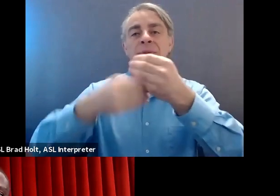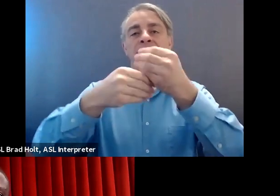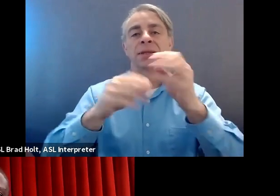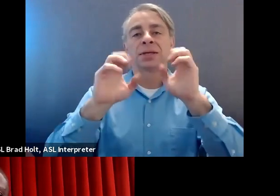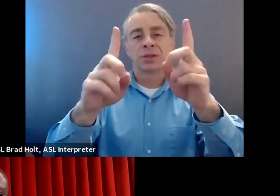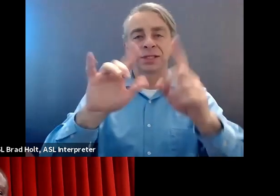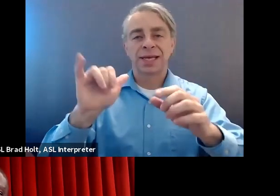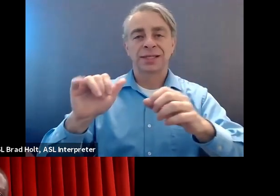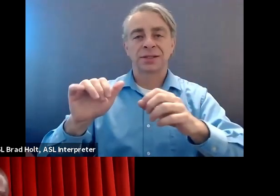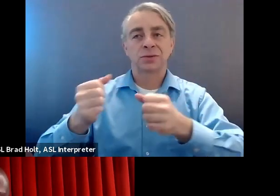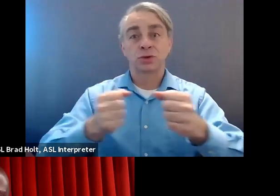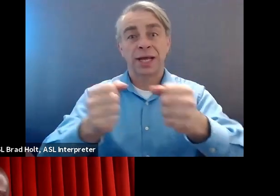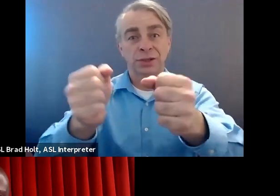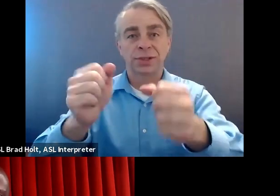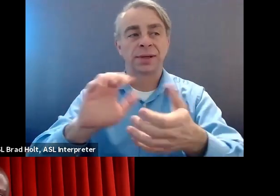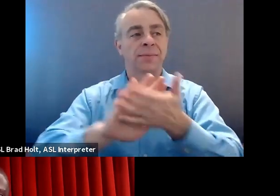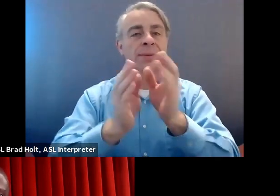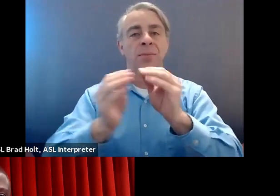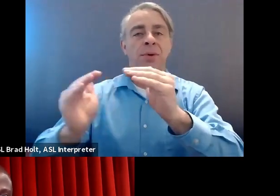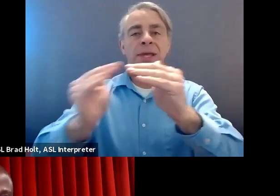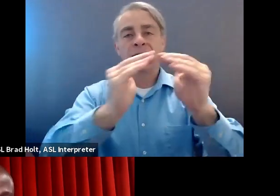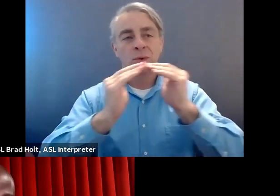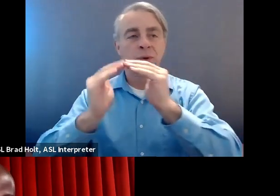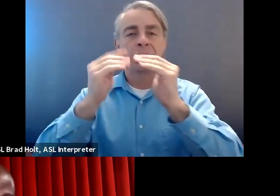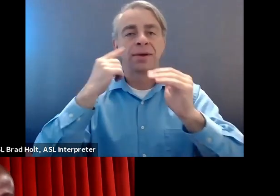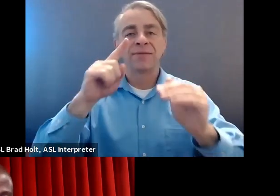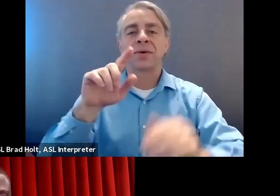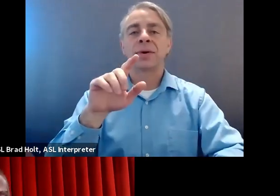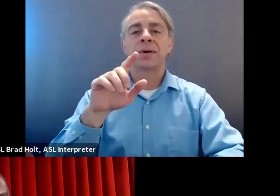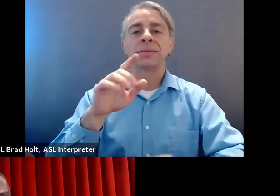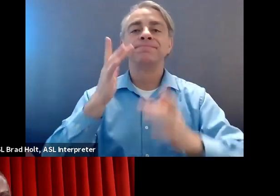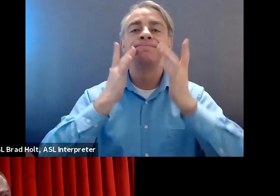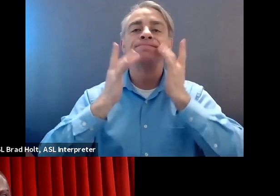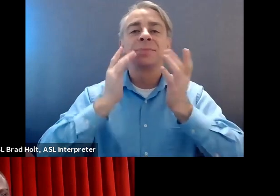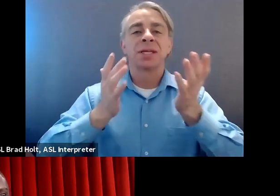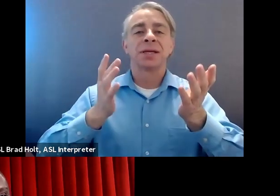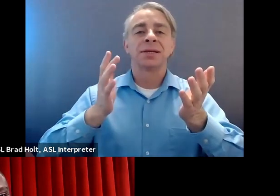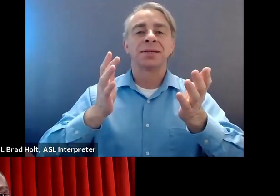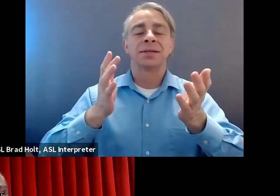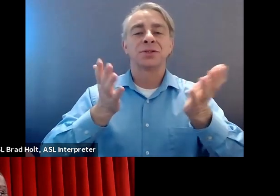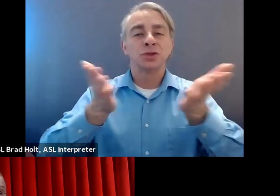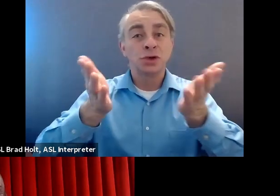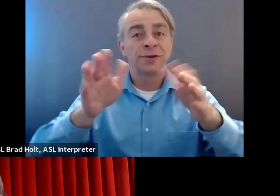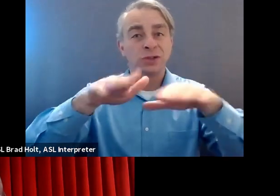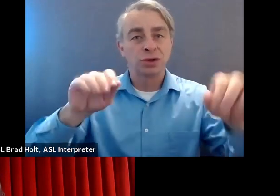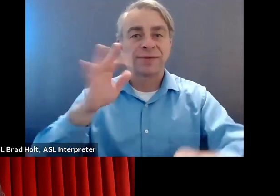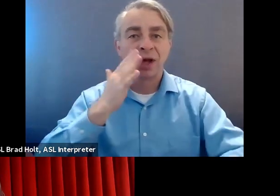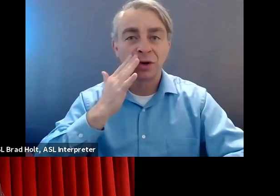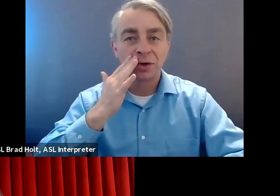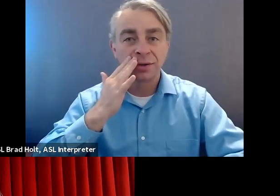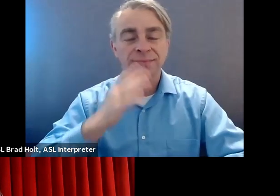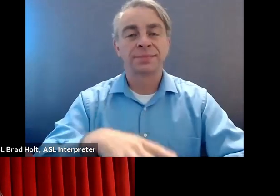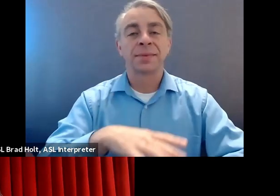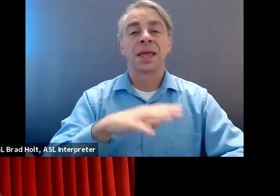the education playing field for underserved children of color. And whereas Dr. Gordon